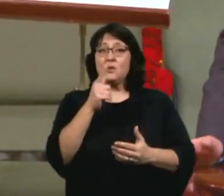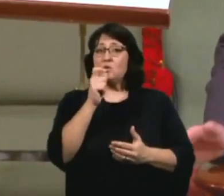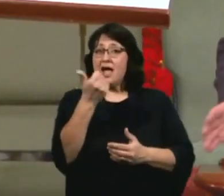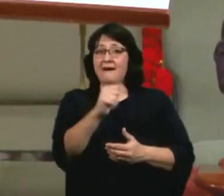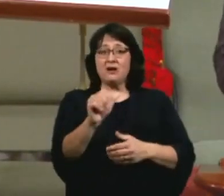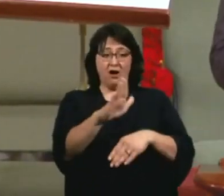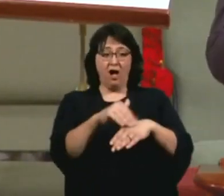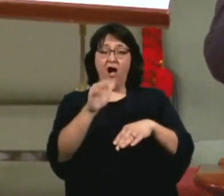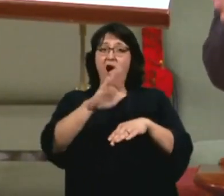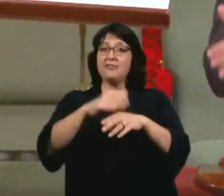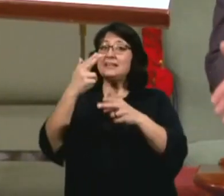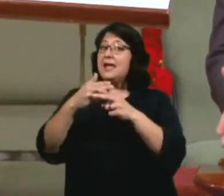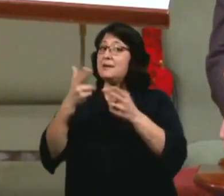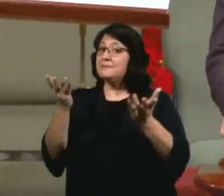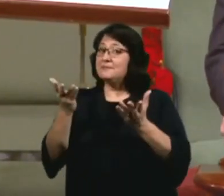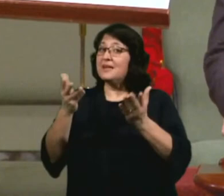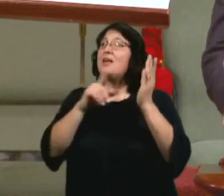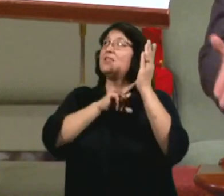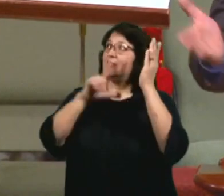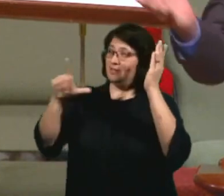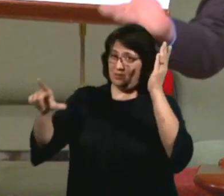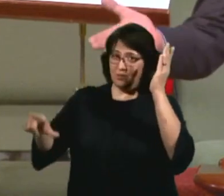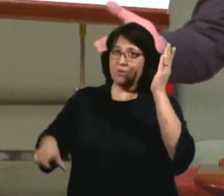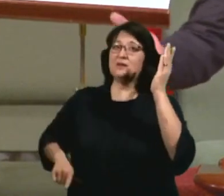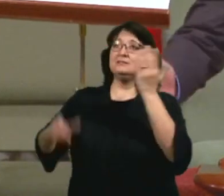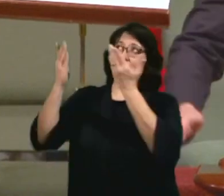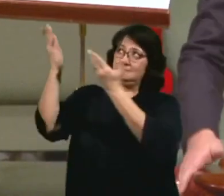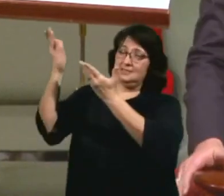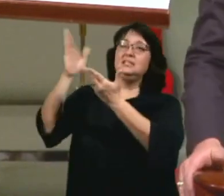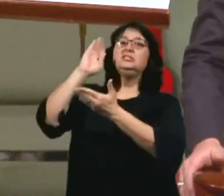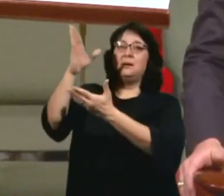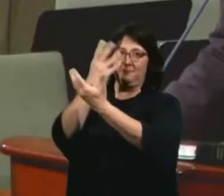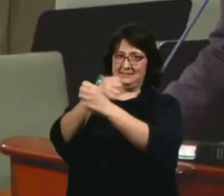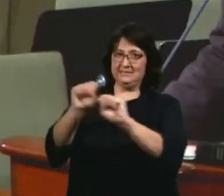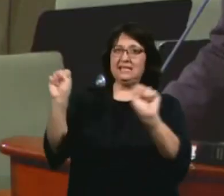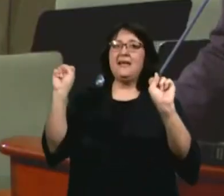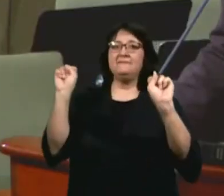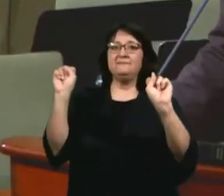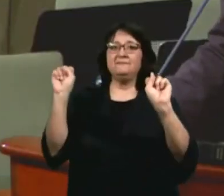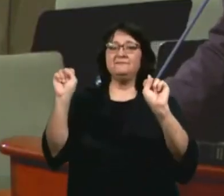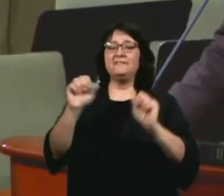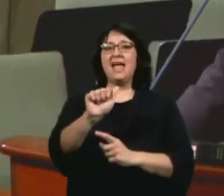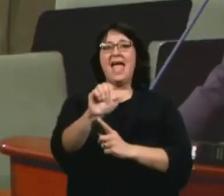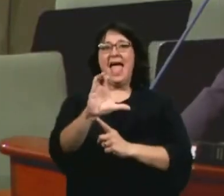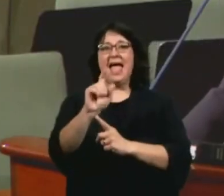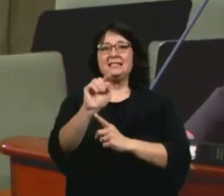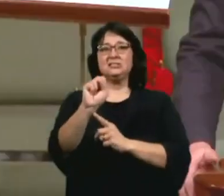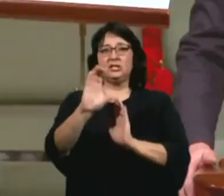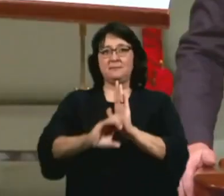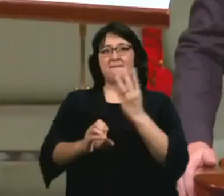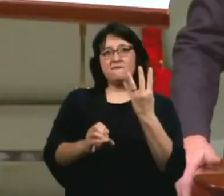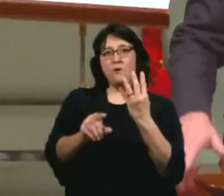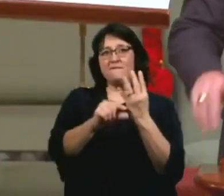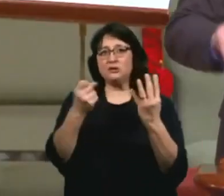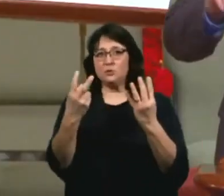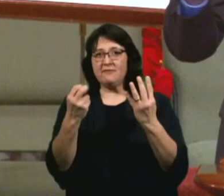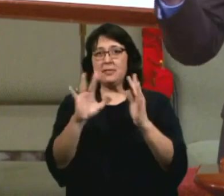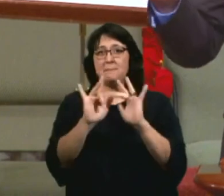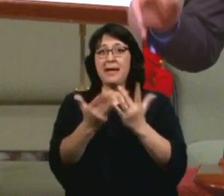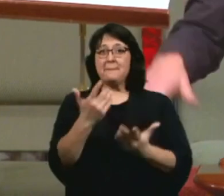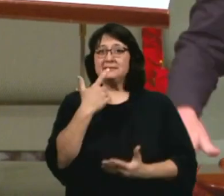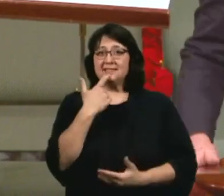call upon the name of the Lord shall be saved. In Acts chapter 4, verse number 12, the Bible says,